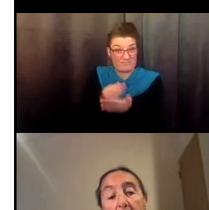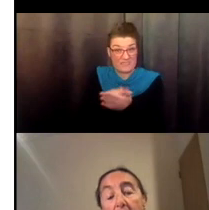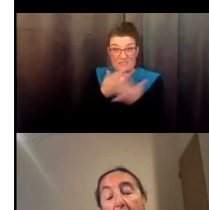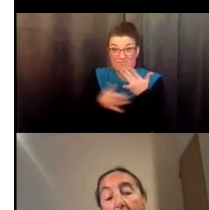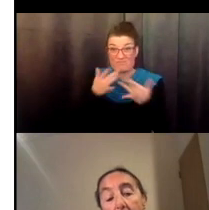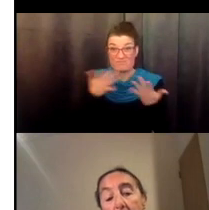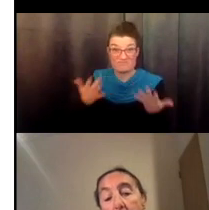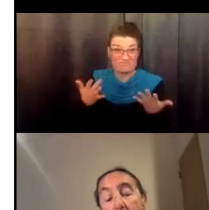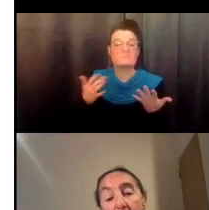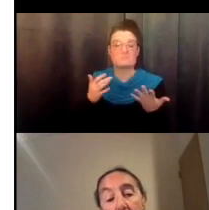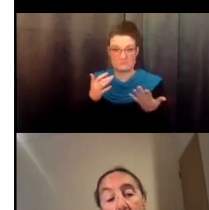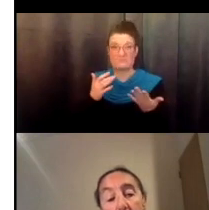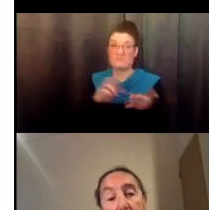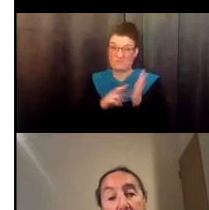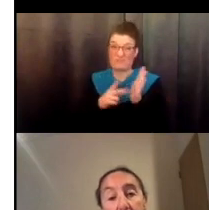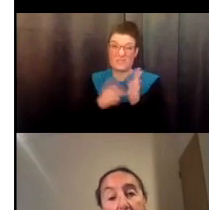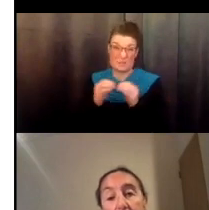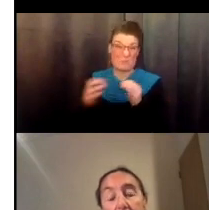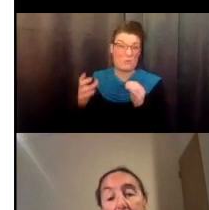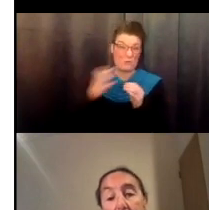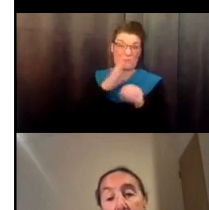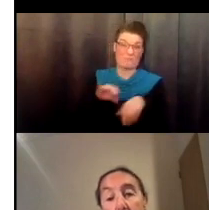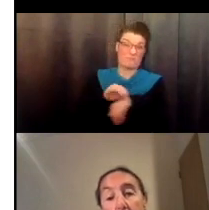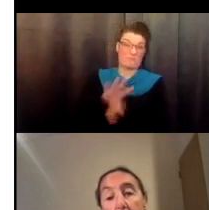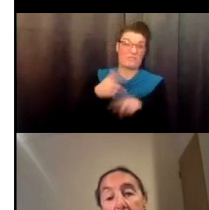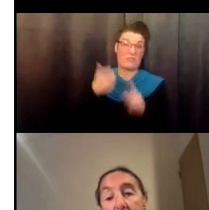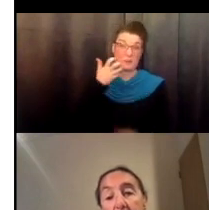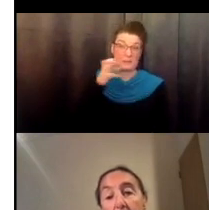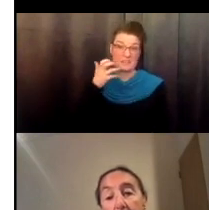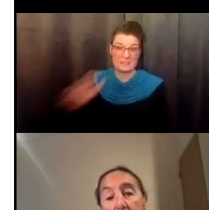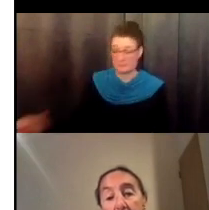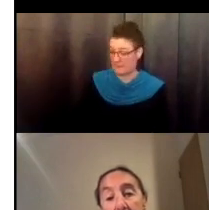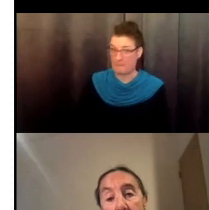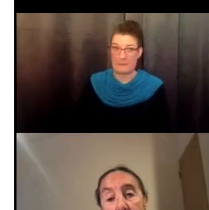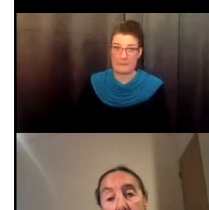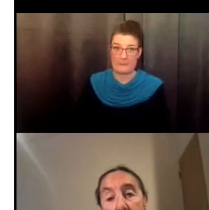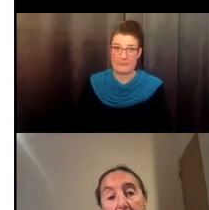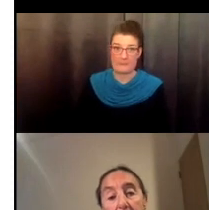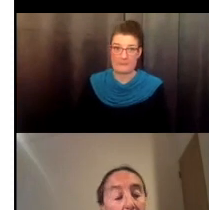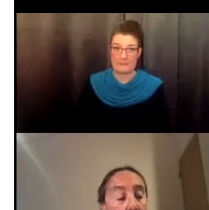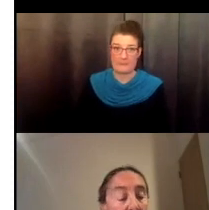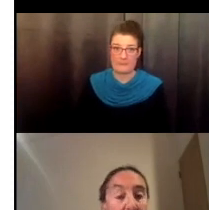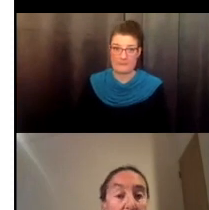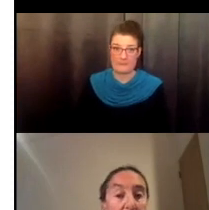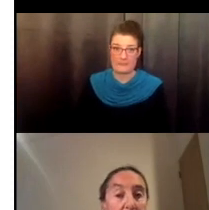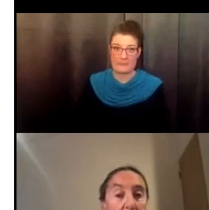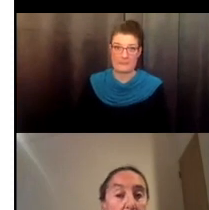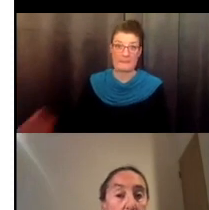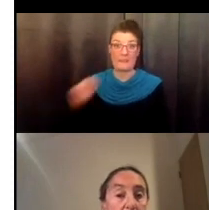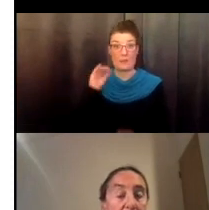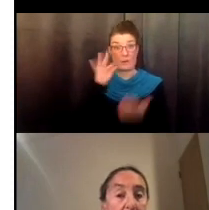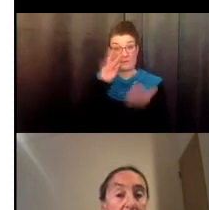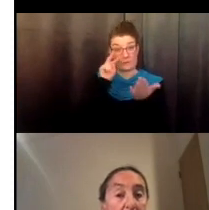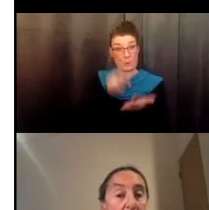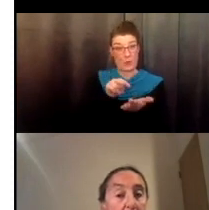concerns are more vulnerable to heat. So this all comes together when you look at a fact like